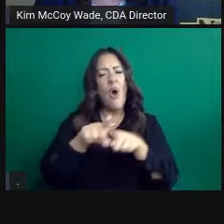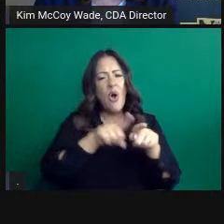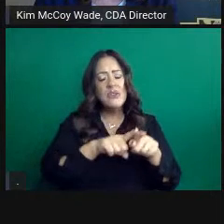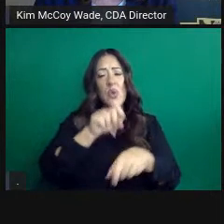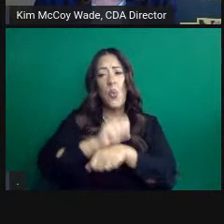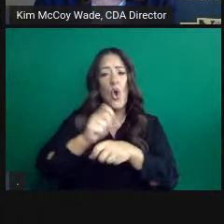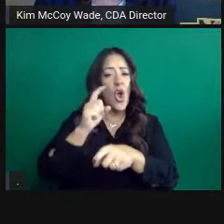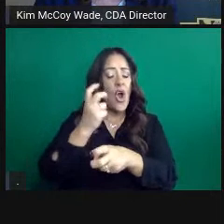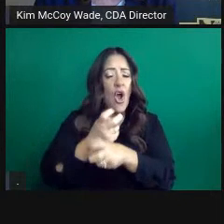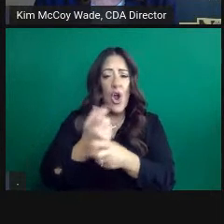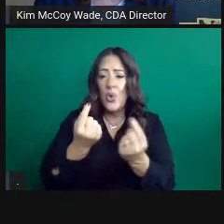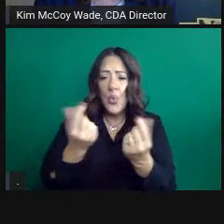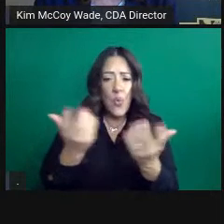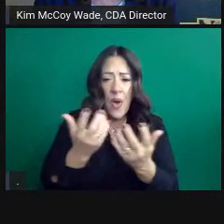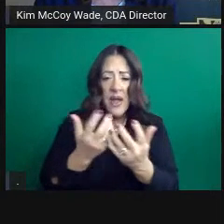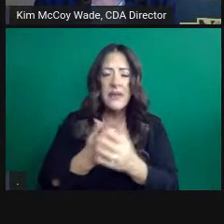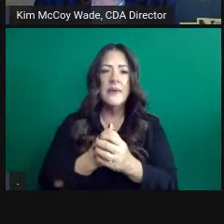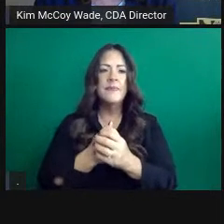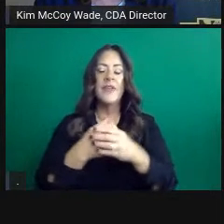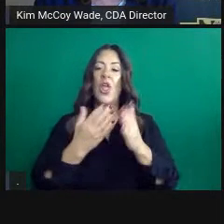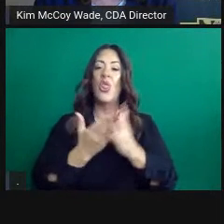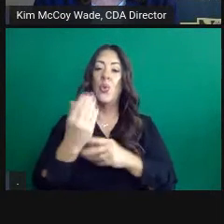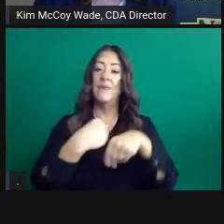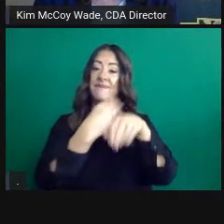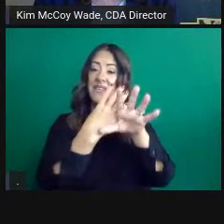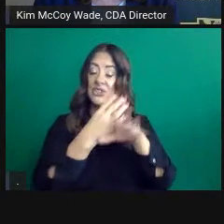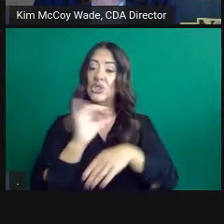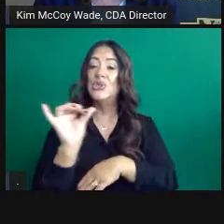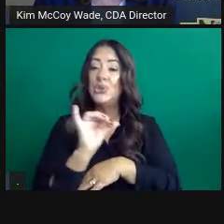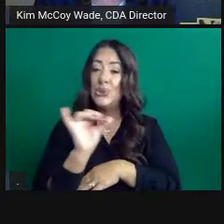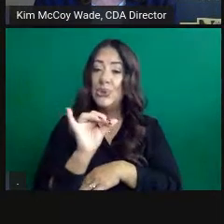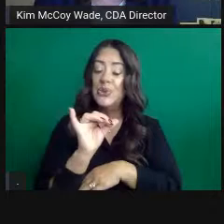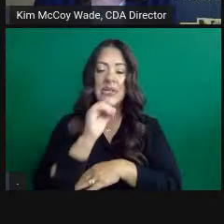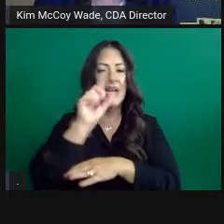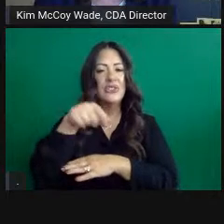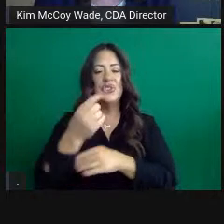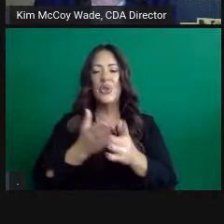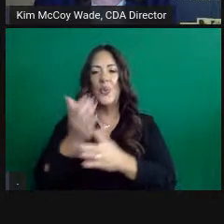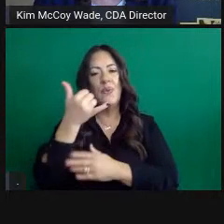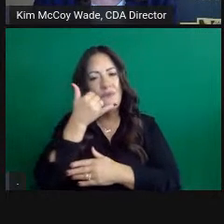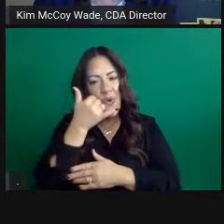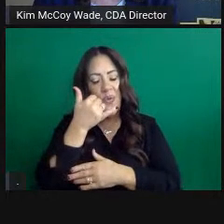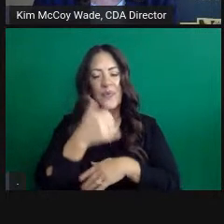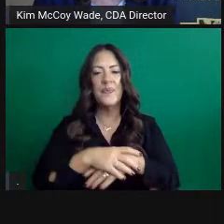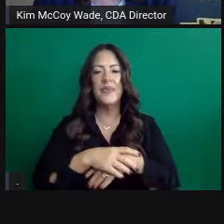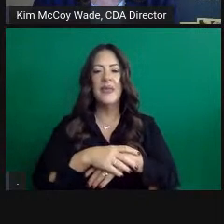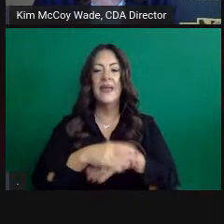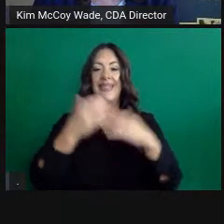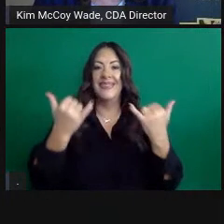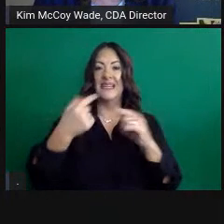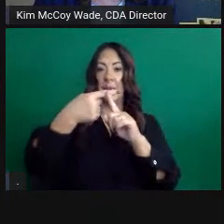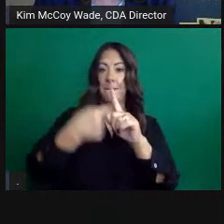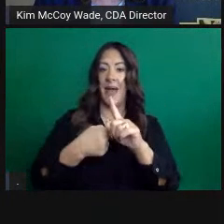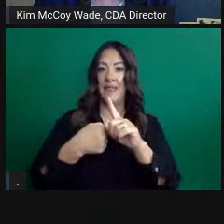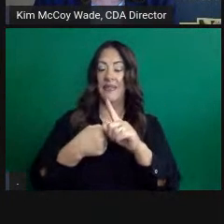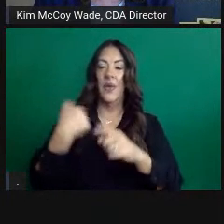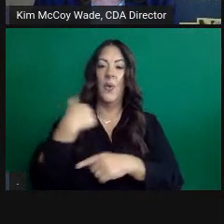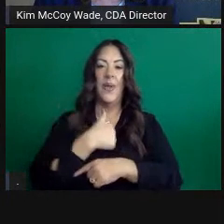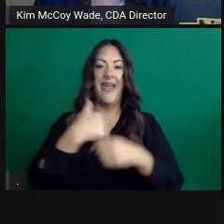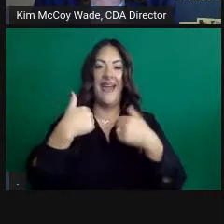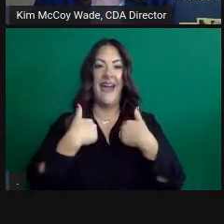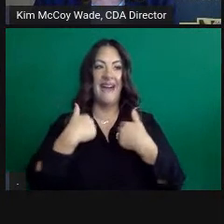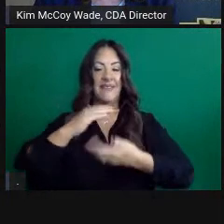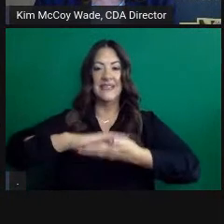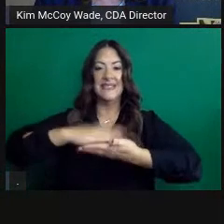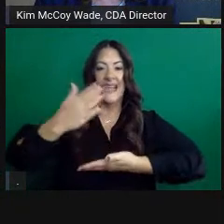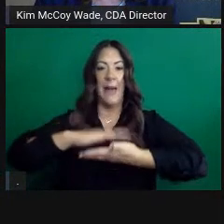expand connections virtually and digitally and tried to close the digital divide. This month, we have tablets rolling